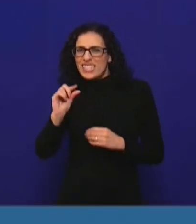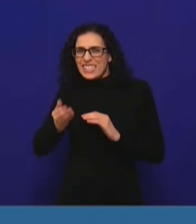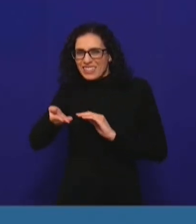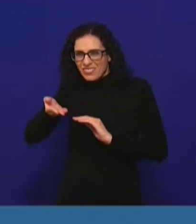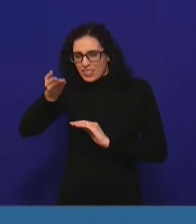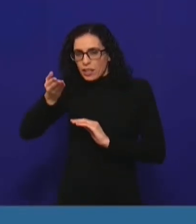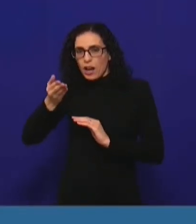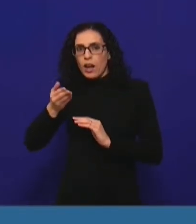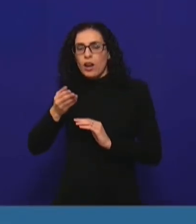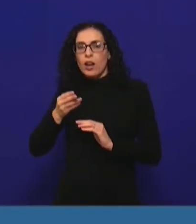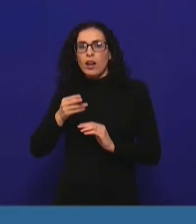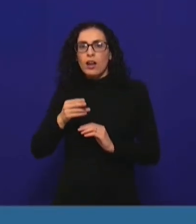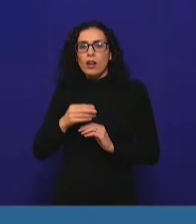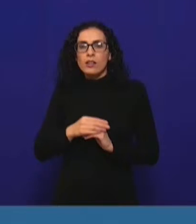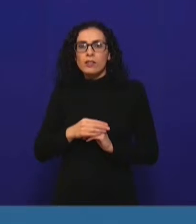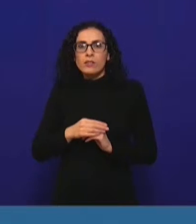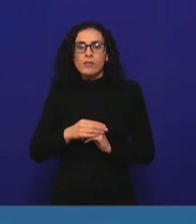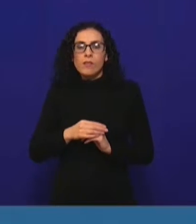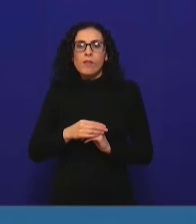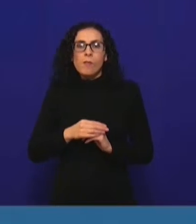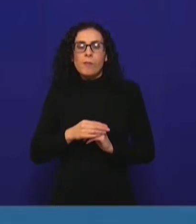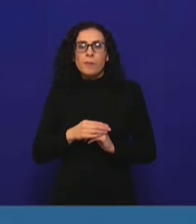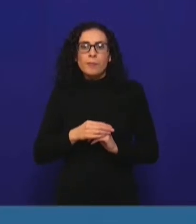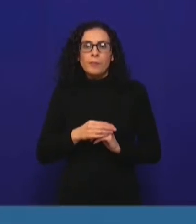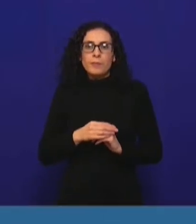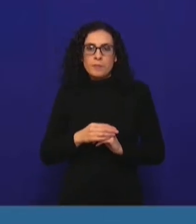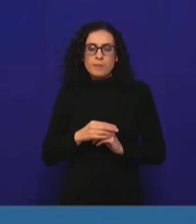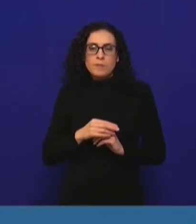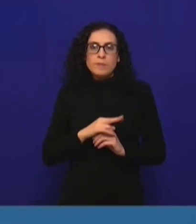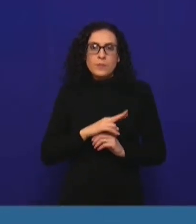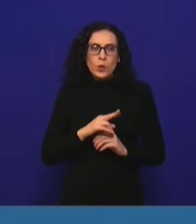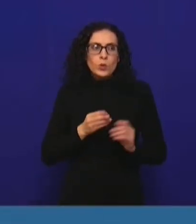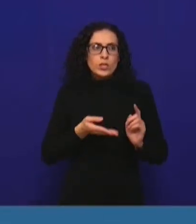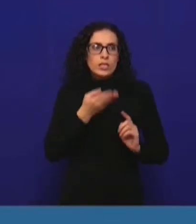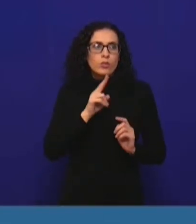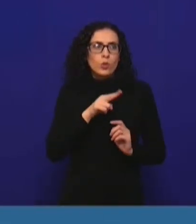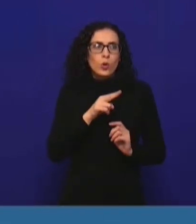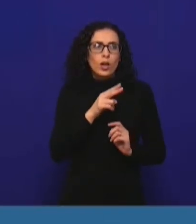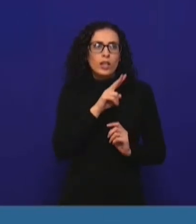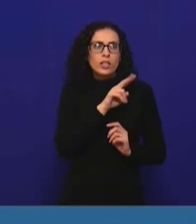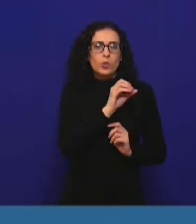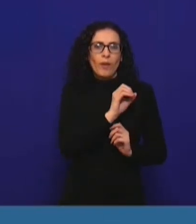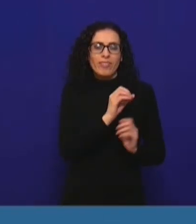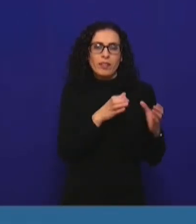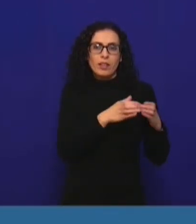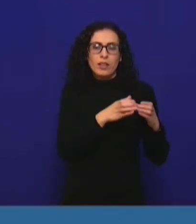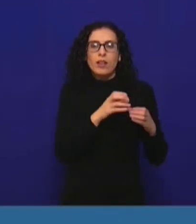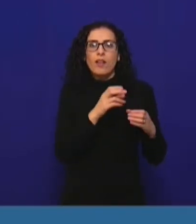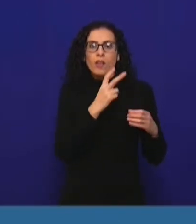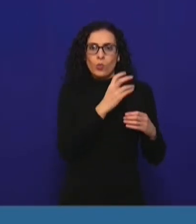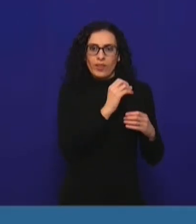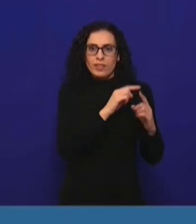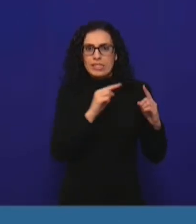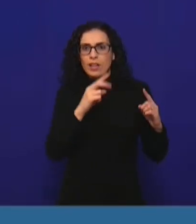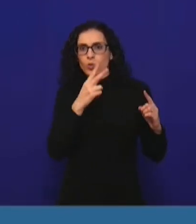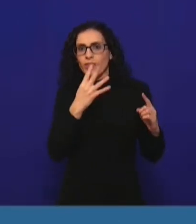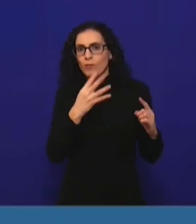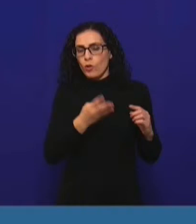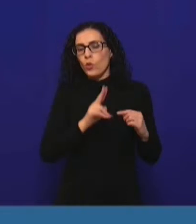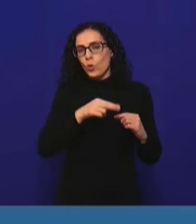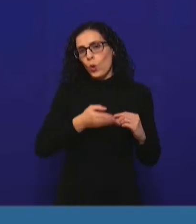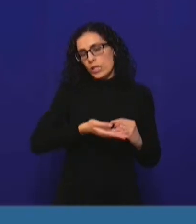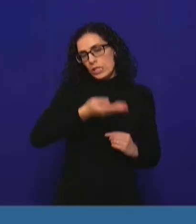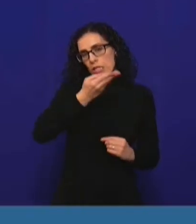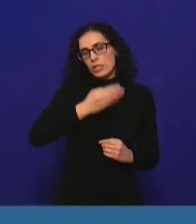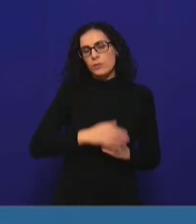bejn l-età bejn 25 to 24 ukoll meta tqabbel mal-ġimgħa ta' qabel. U qegħdin naraw ukoll jekk tħares lejn l-etajiet